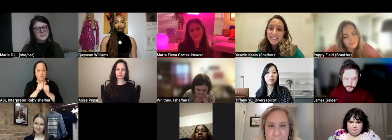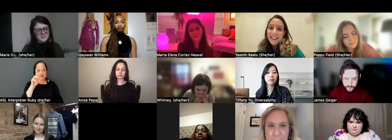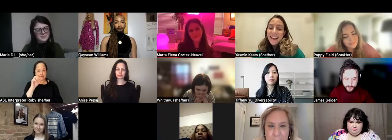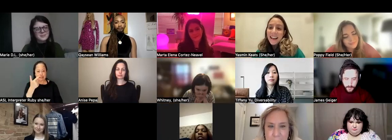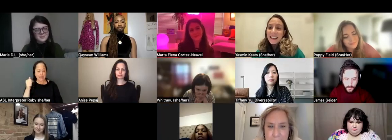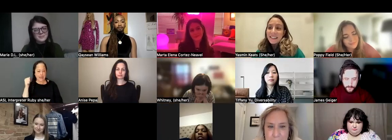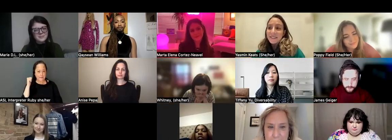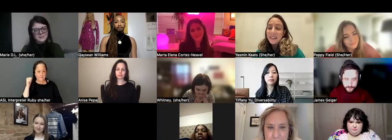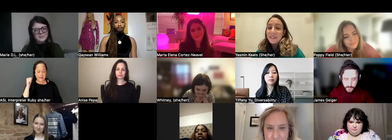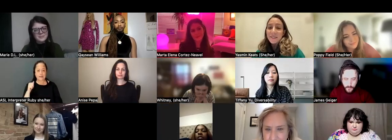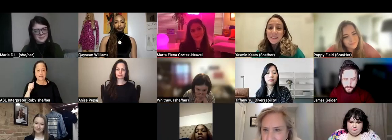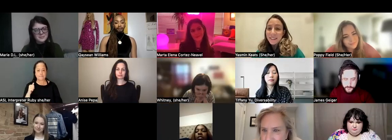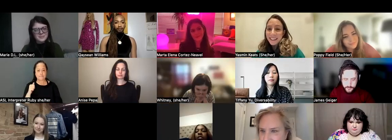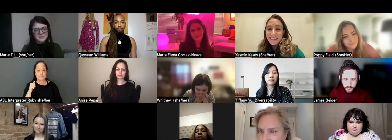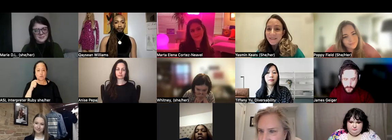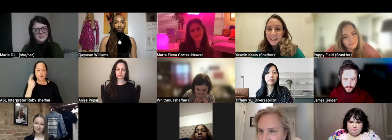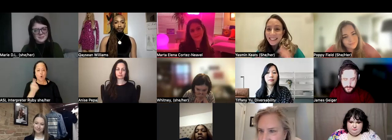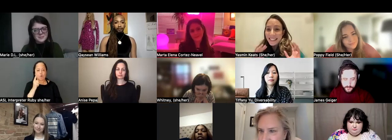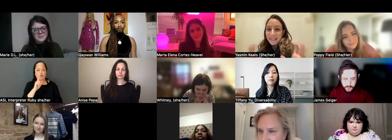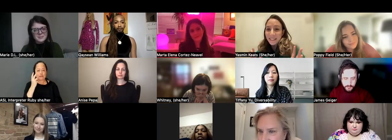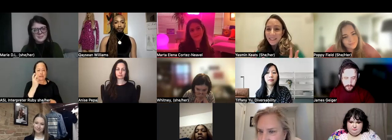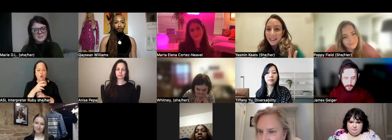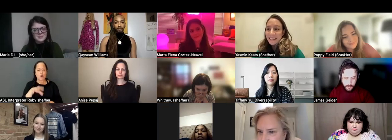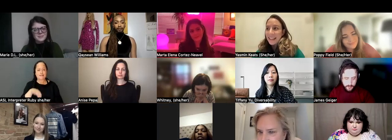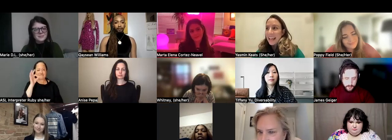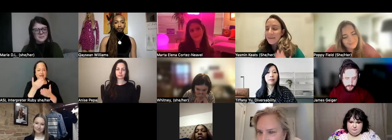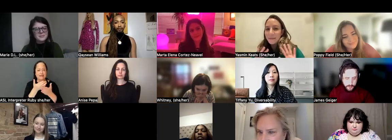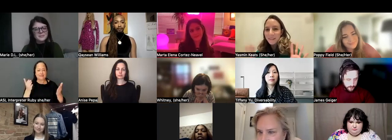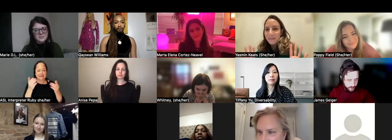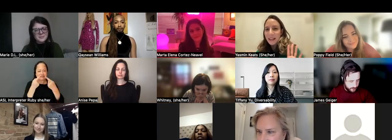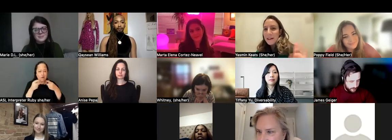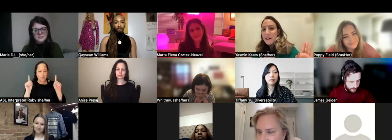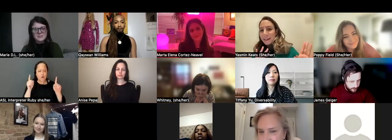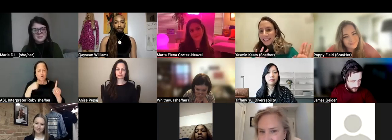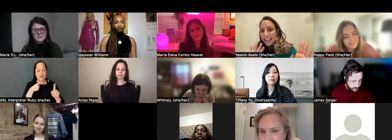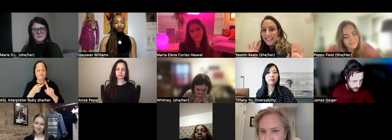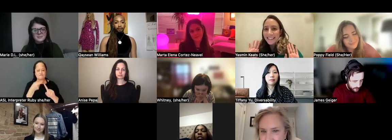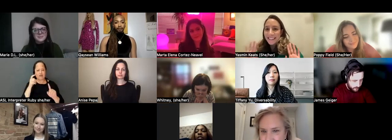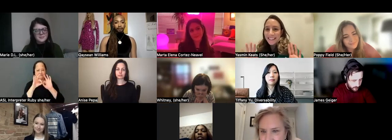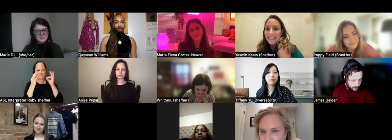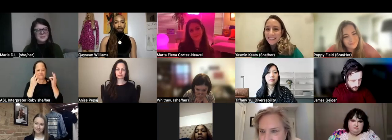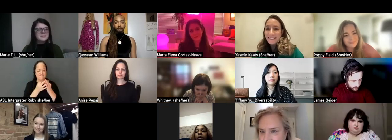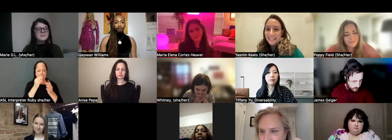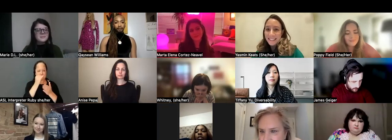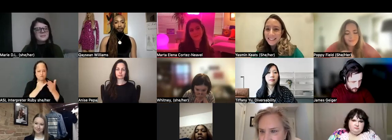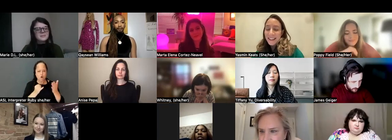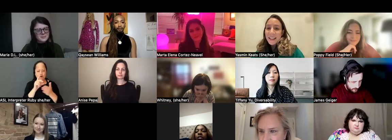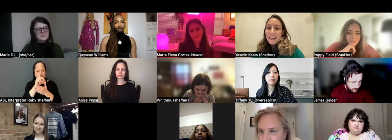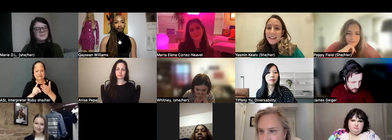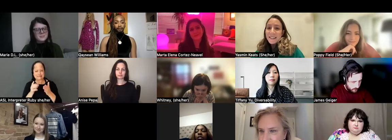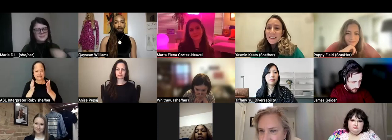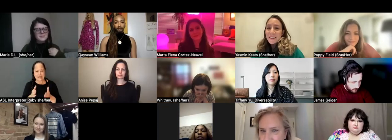back. And it was always really hard to find stuff that worked. And I came from a family of architects and designers and